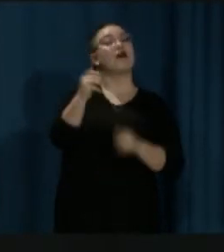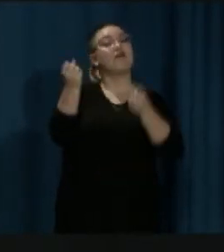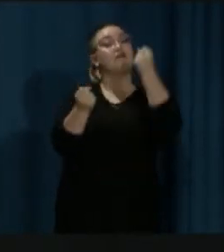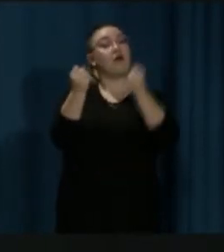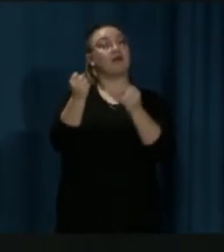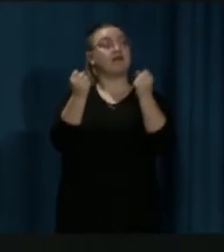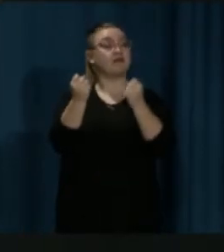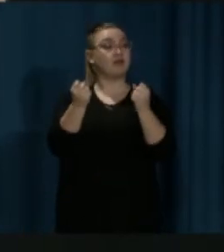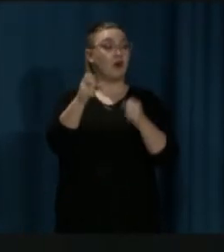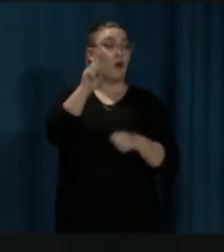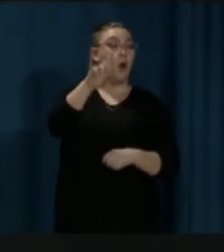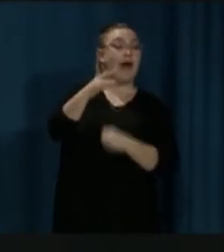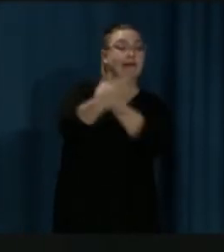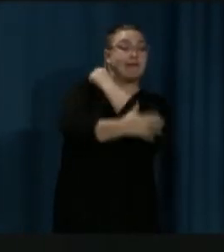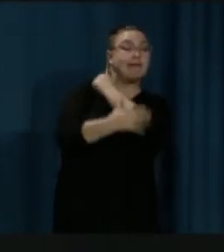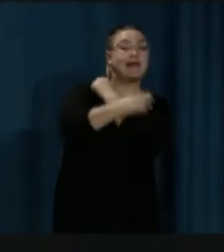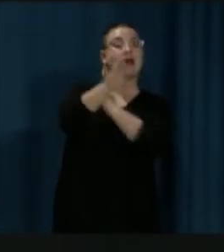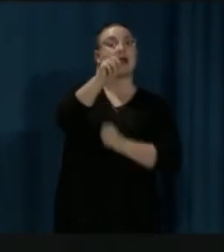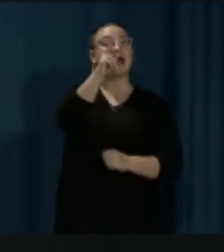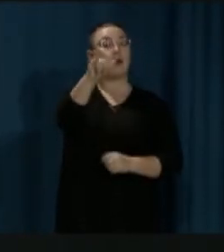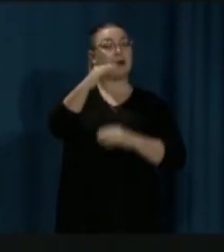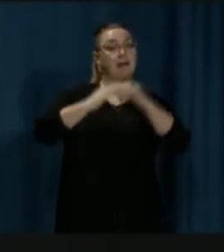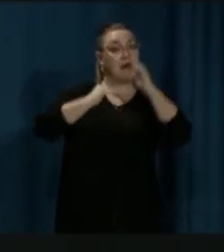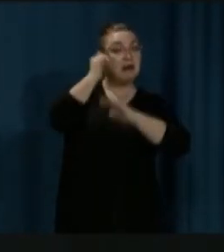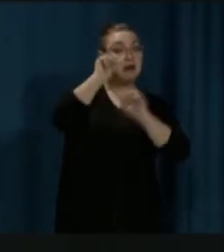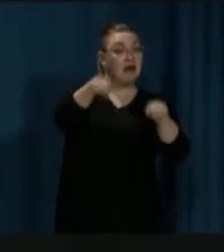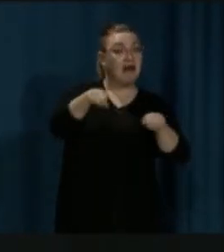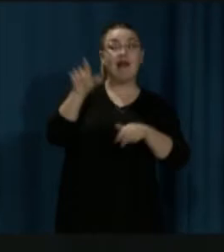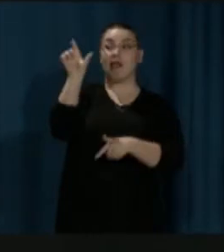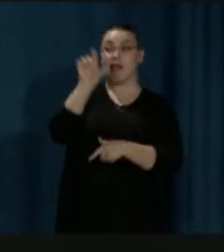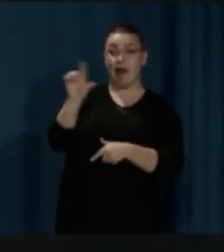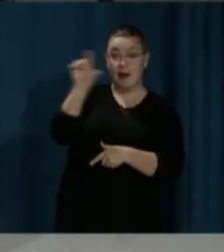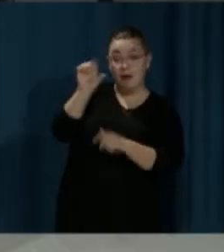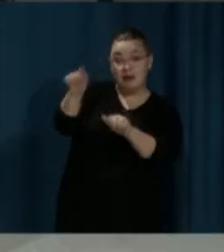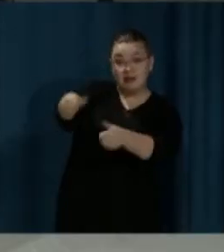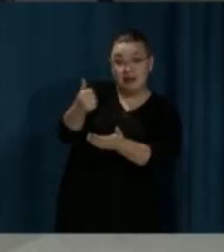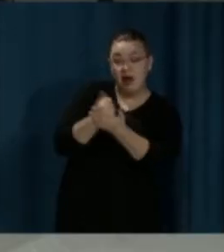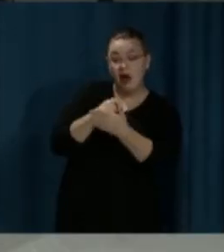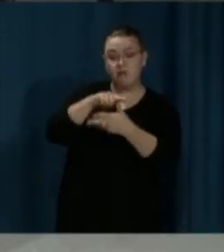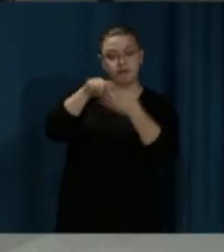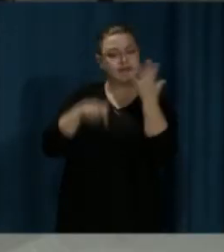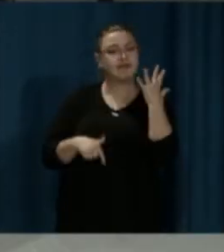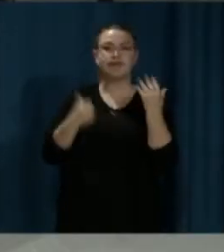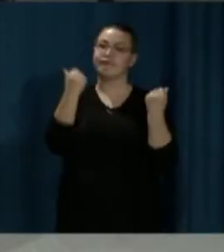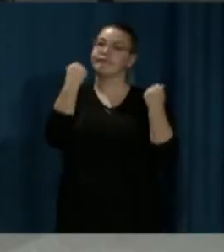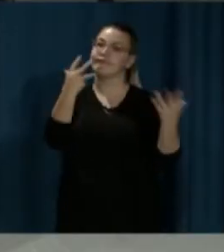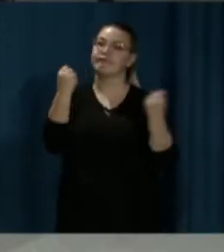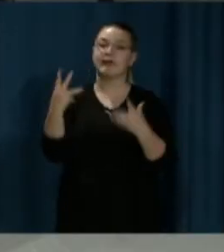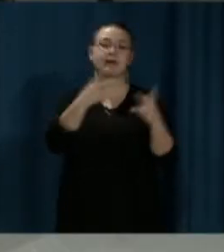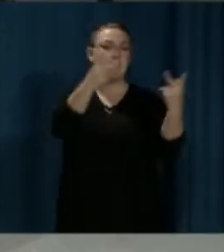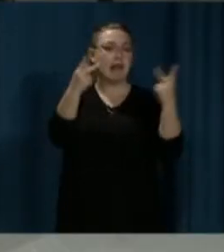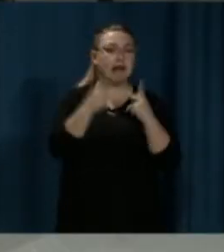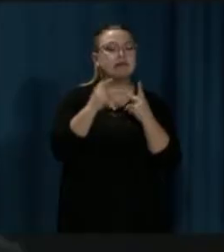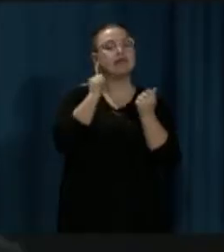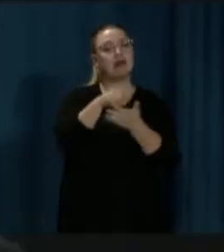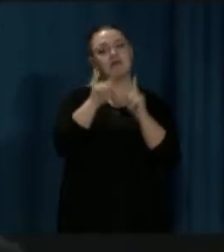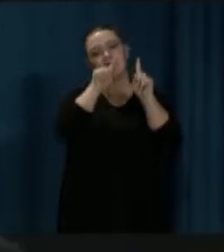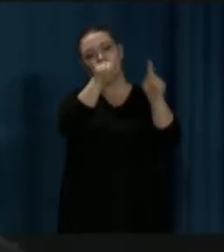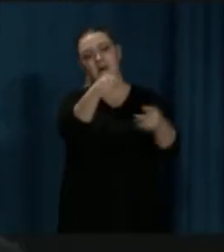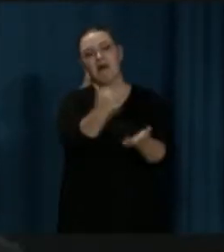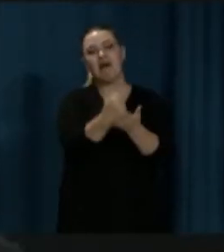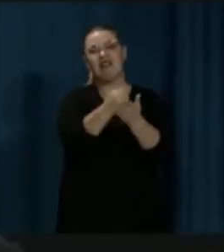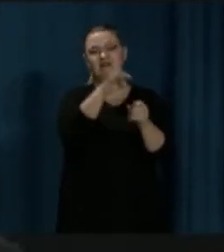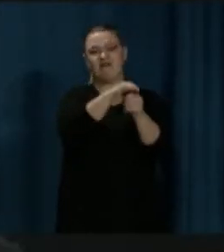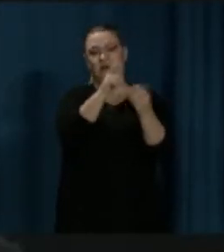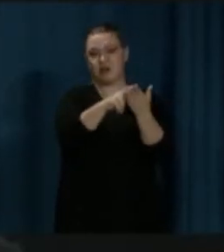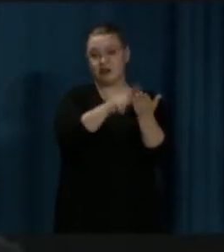that, or at the county building. Right. So local libraries too? Local libraries. There are lots of places to get to get registered to vote in Ohio. You can